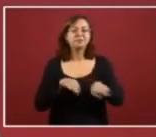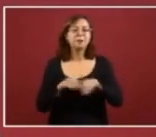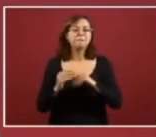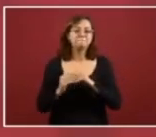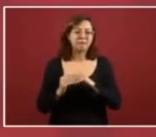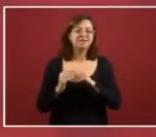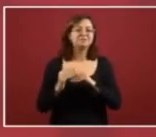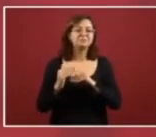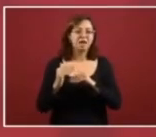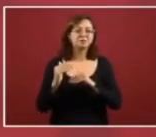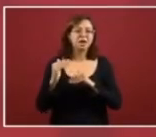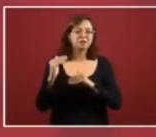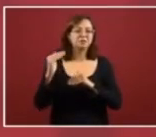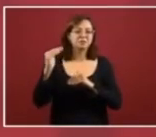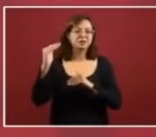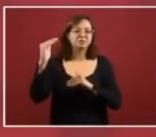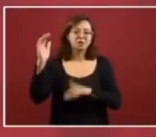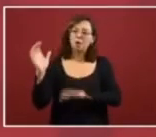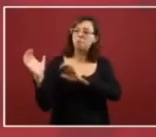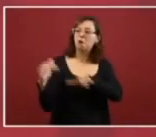we are growing.